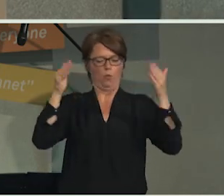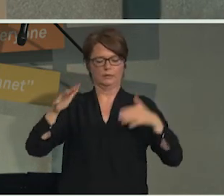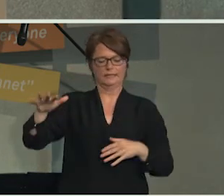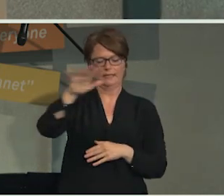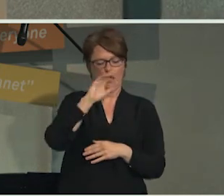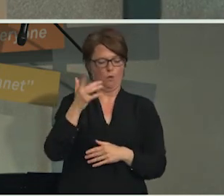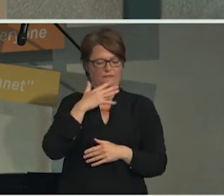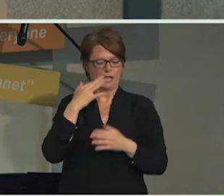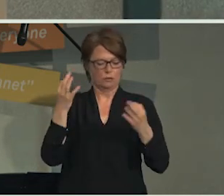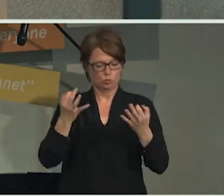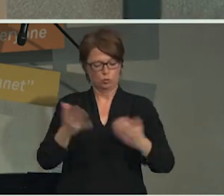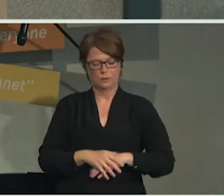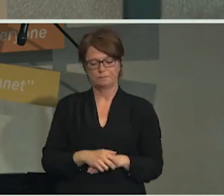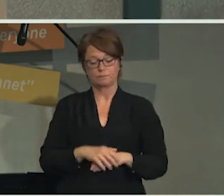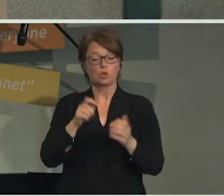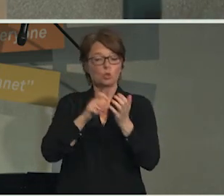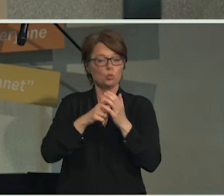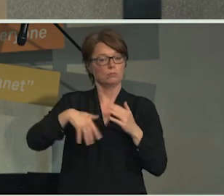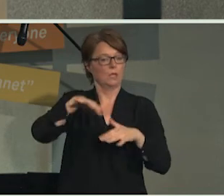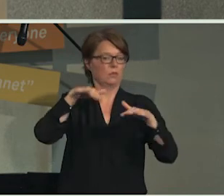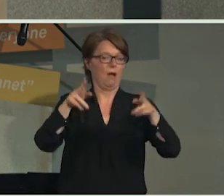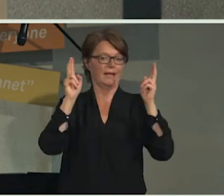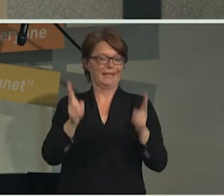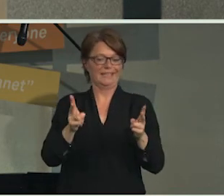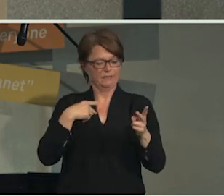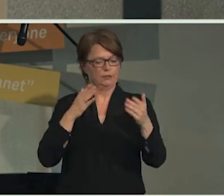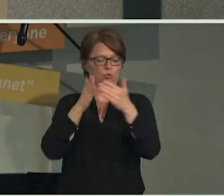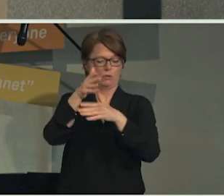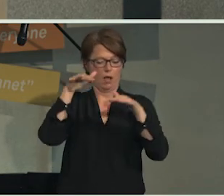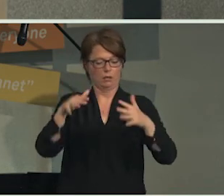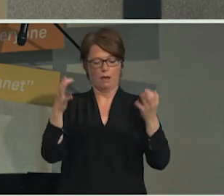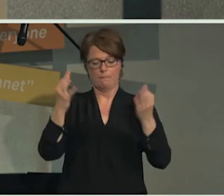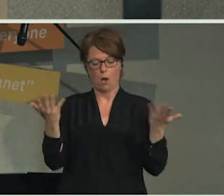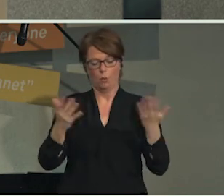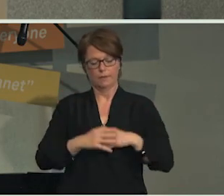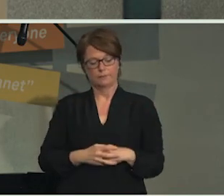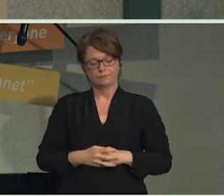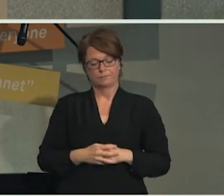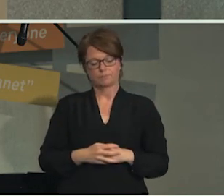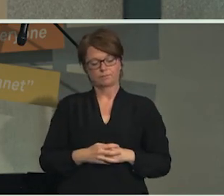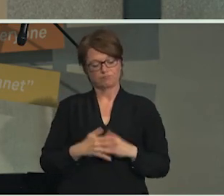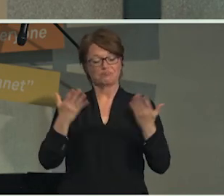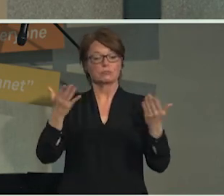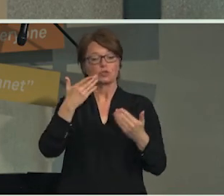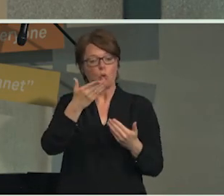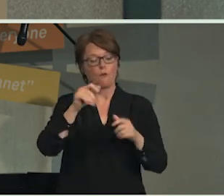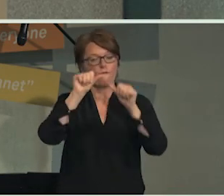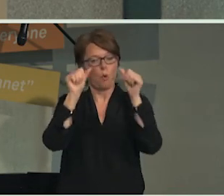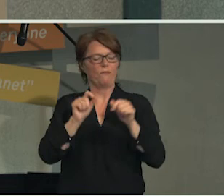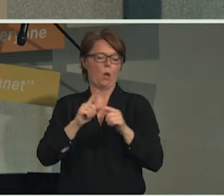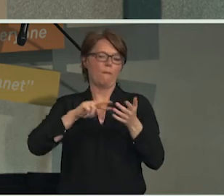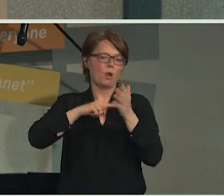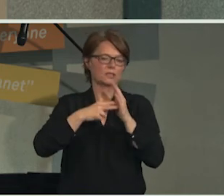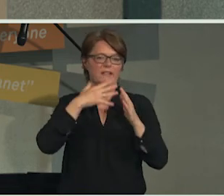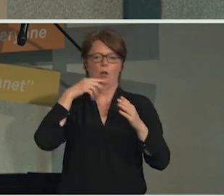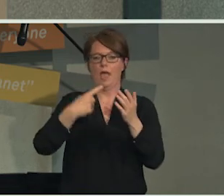more inclusive society fundamentally needs an intersectional approach. Black queer feminist